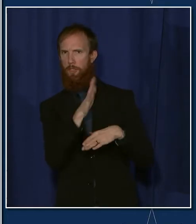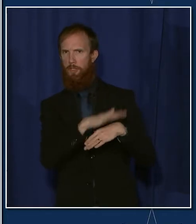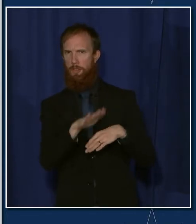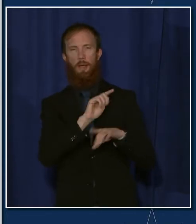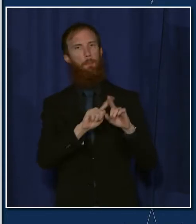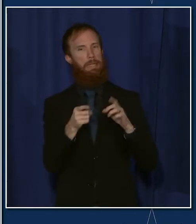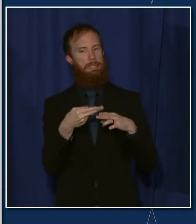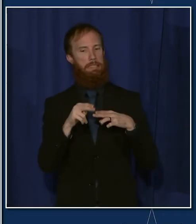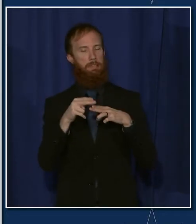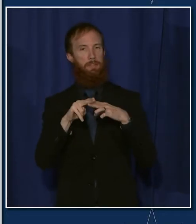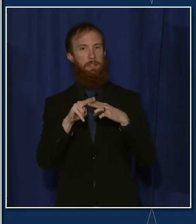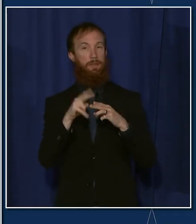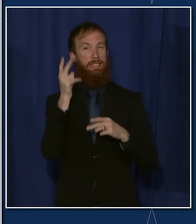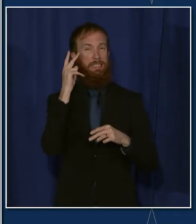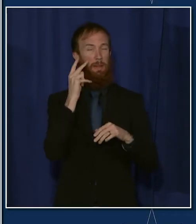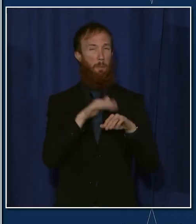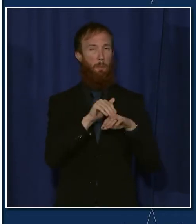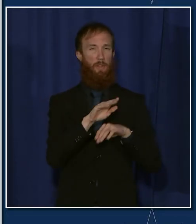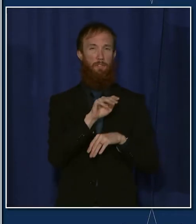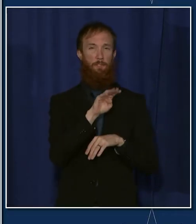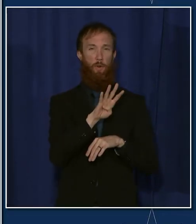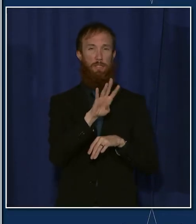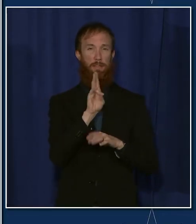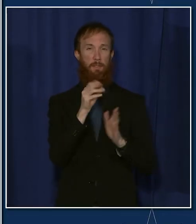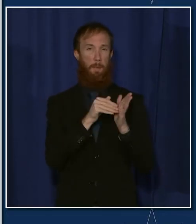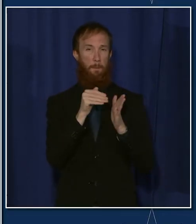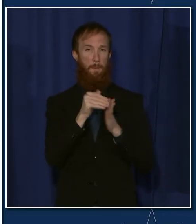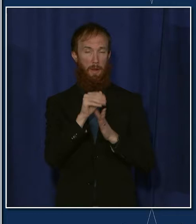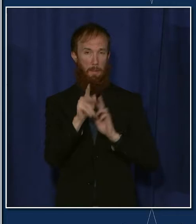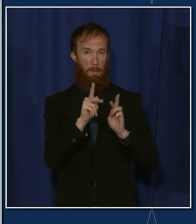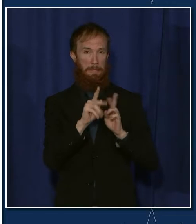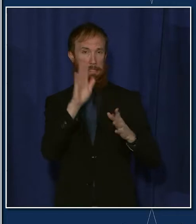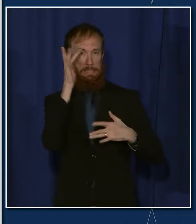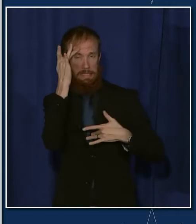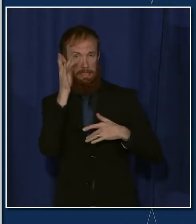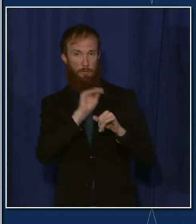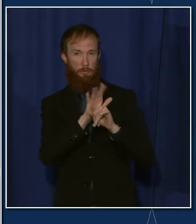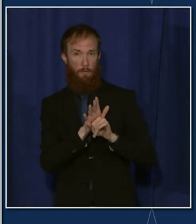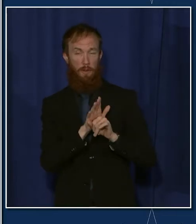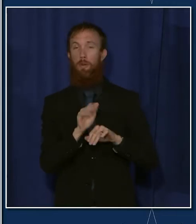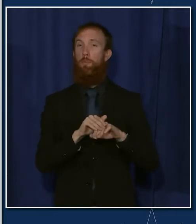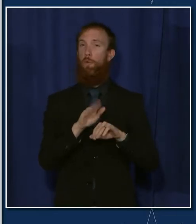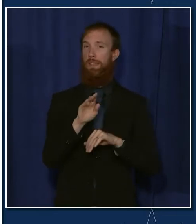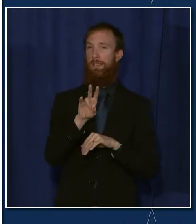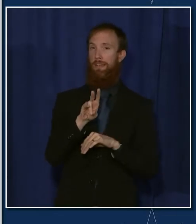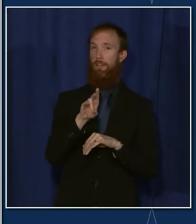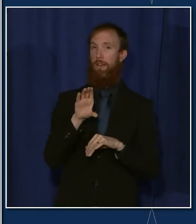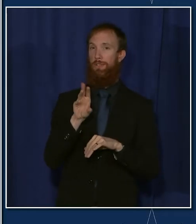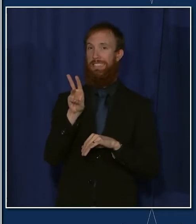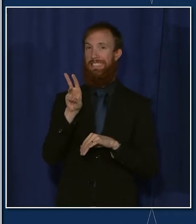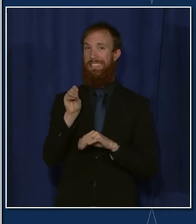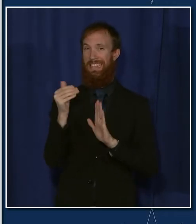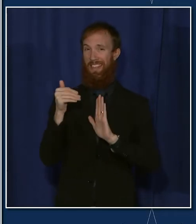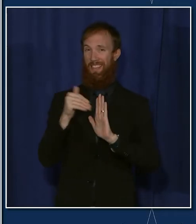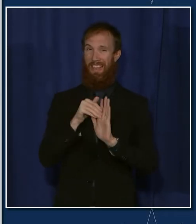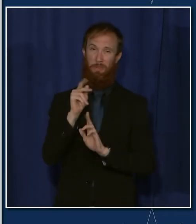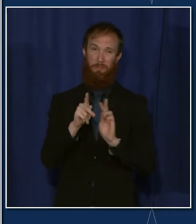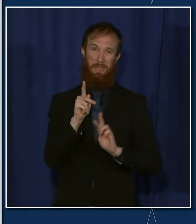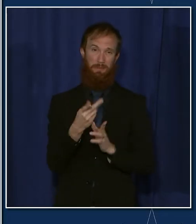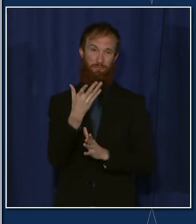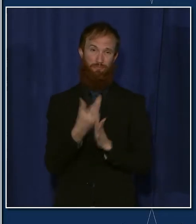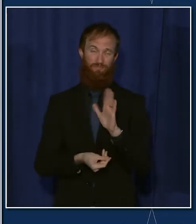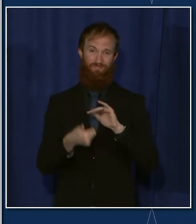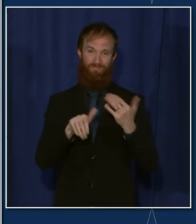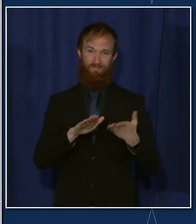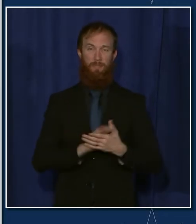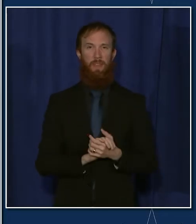than 47 million Americans diagnosed with COVID and more than 760,000 deaths. To put a